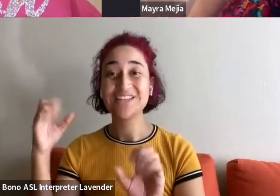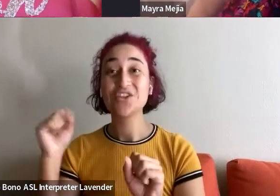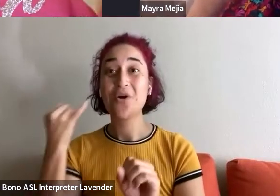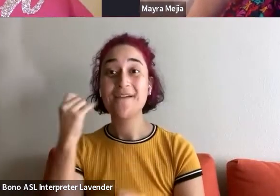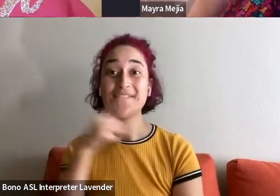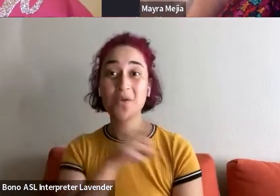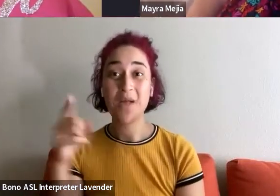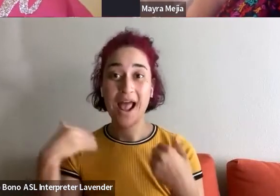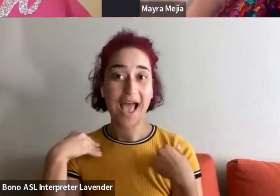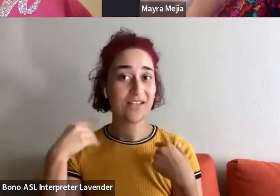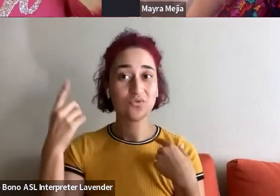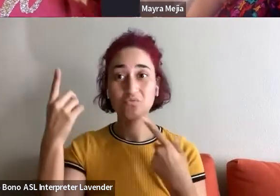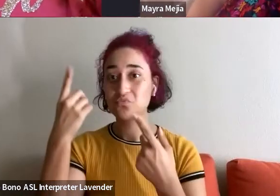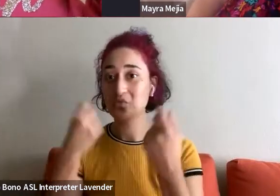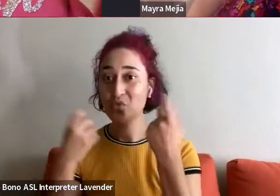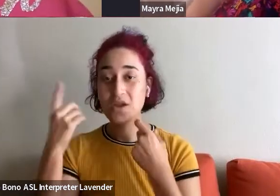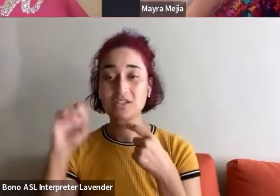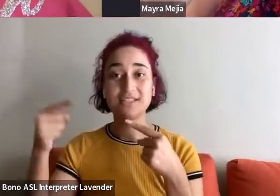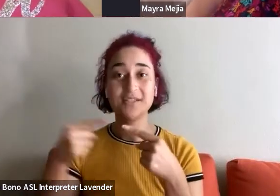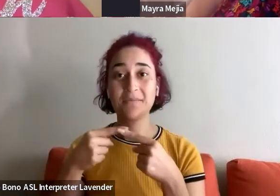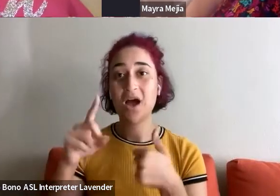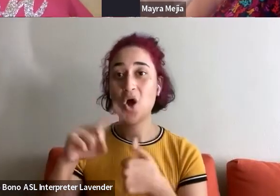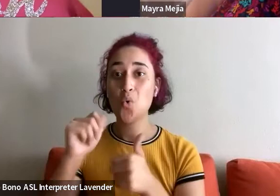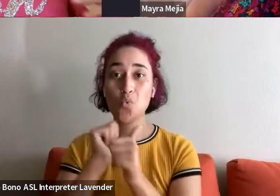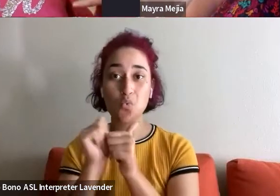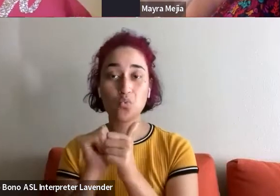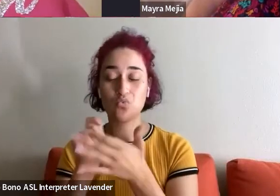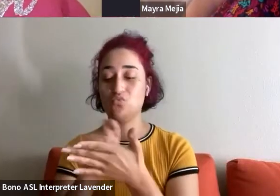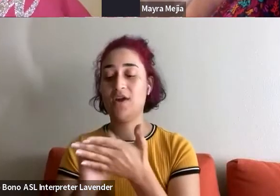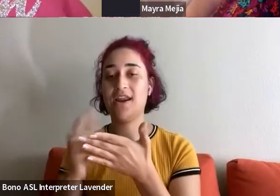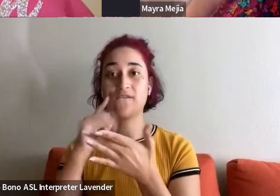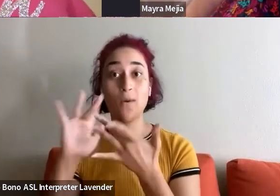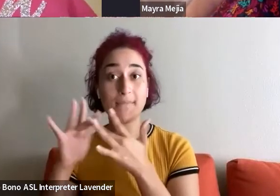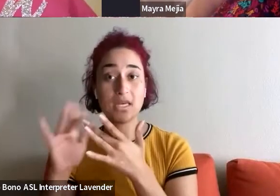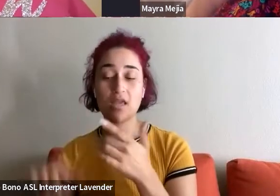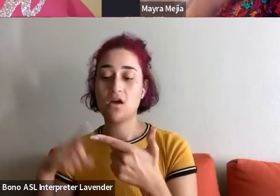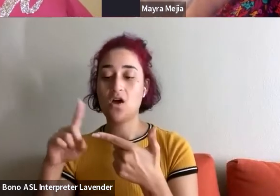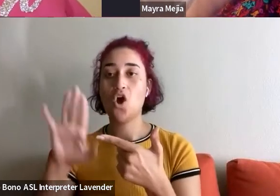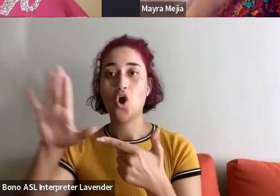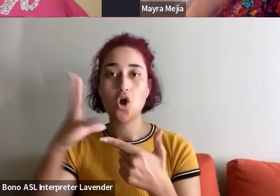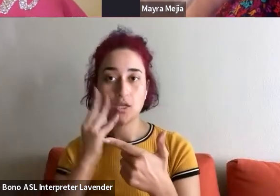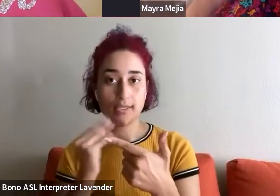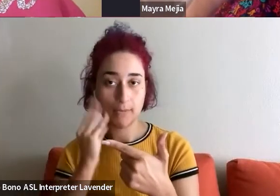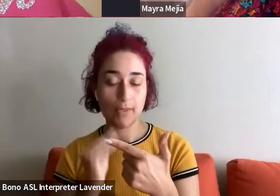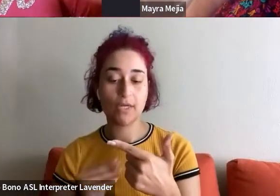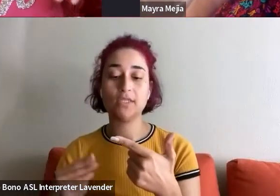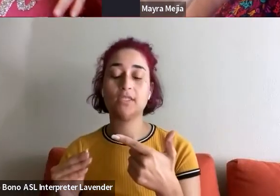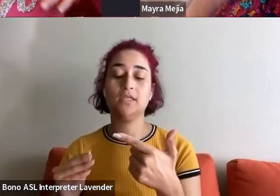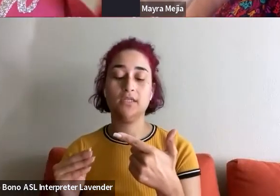has any questions about writing for media, her experiences as